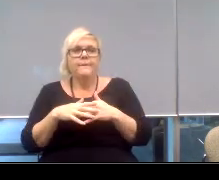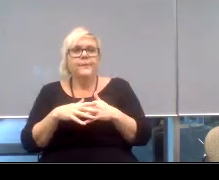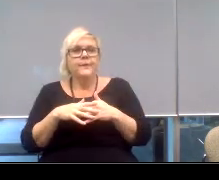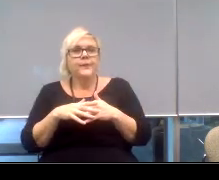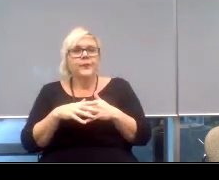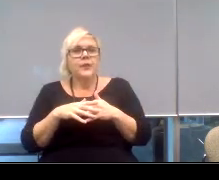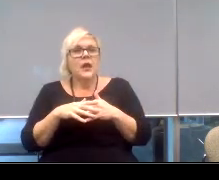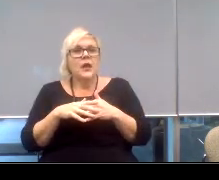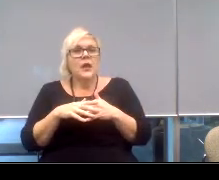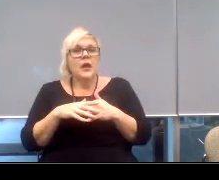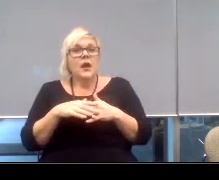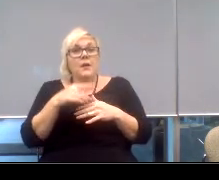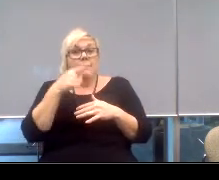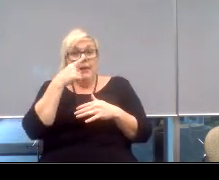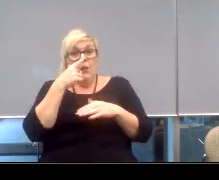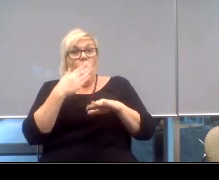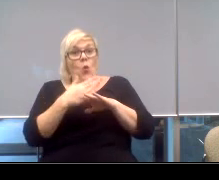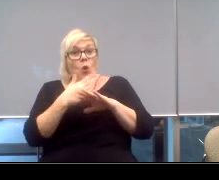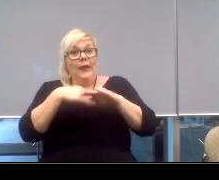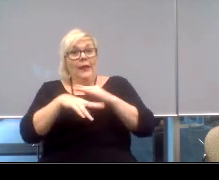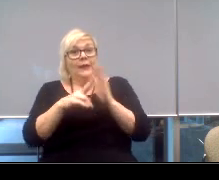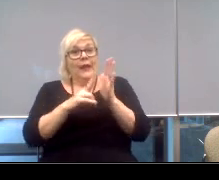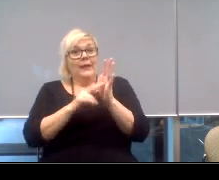Somewhat overwhelming for those working for the agency.